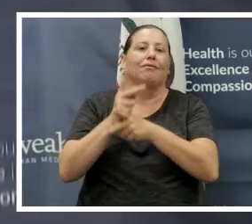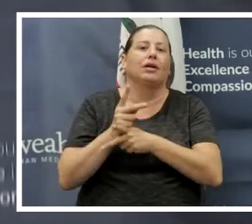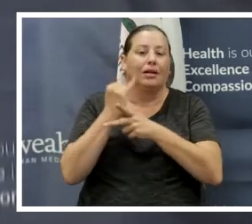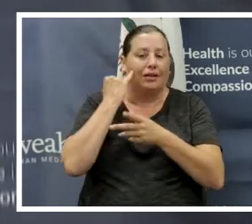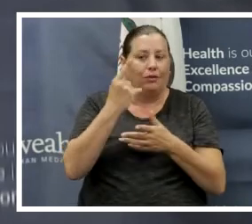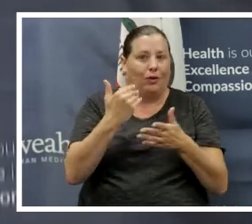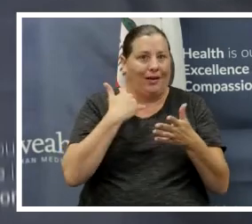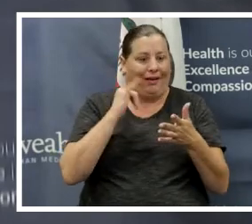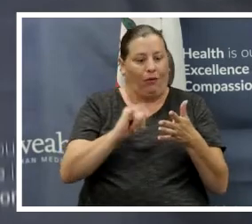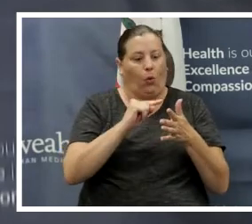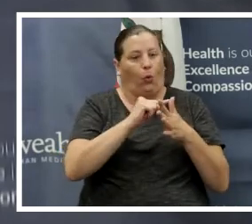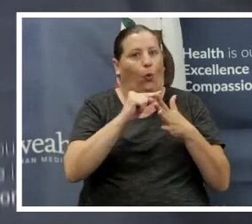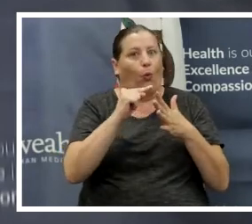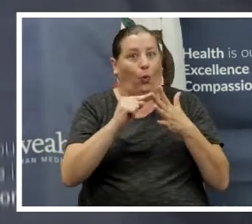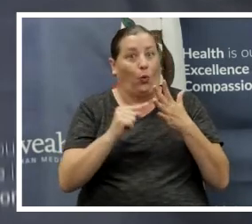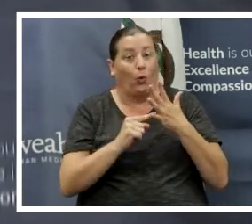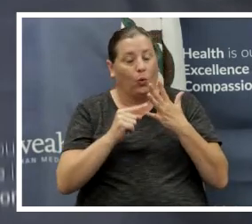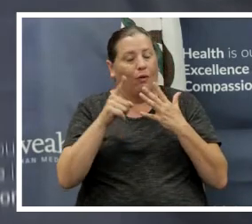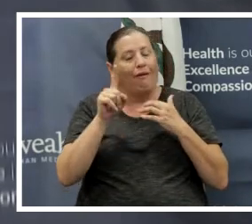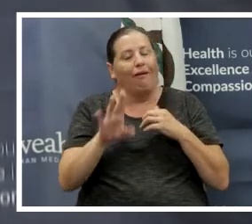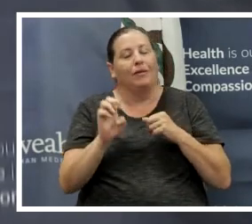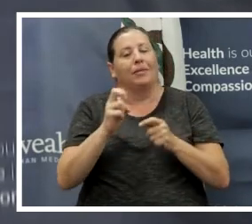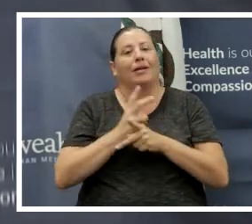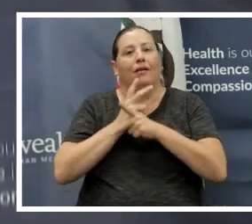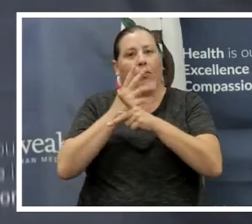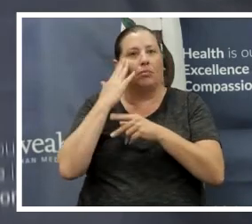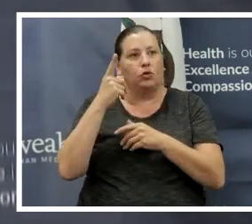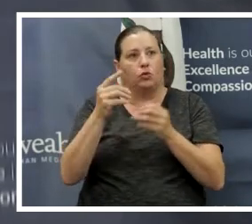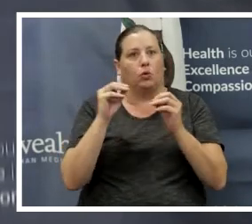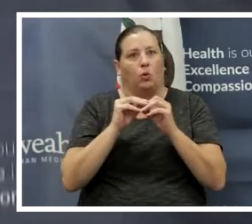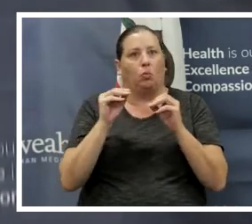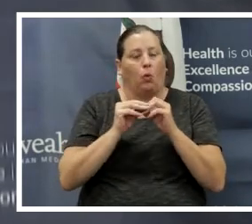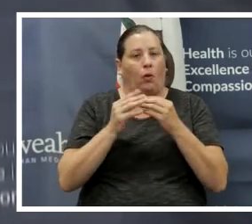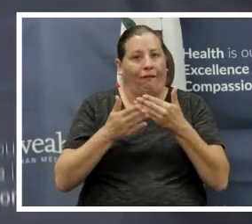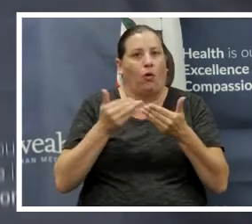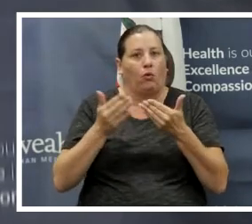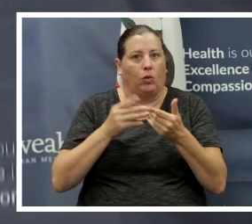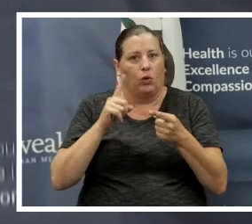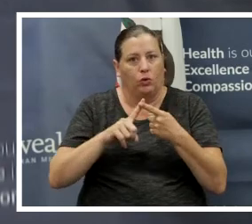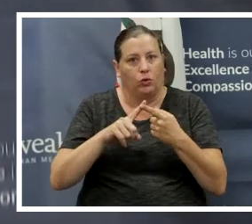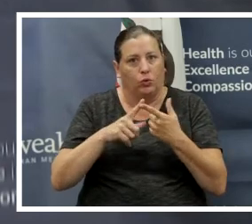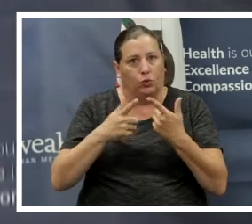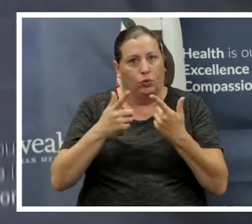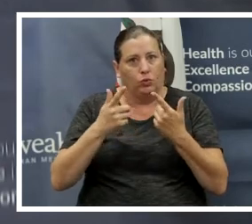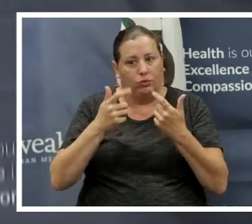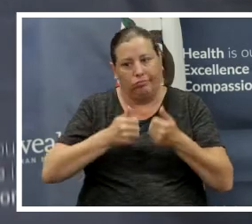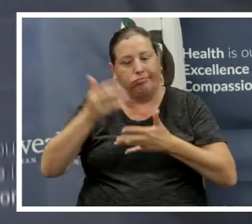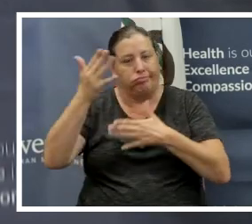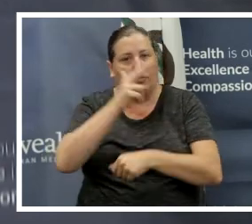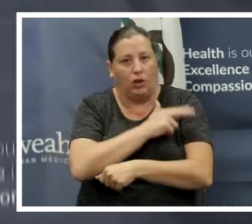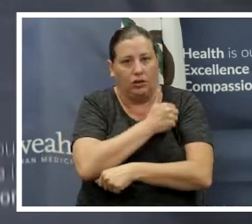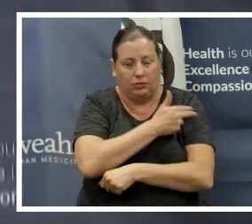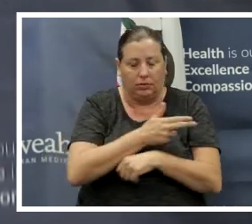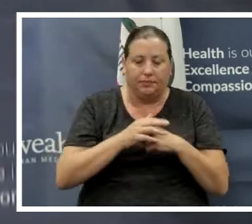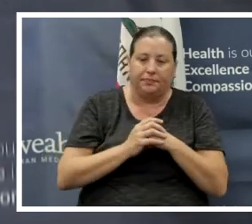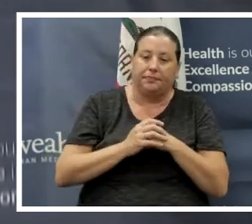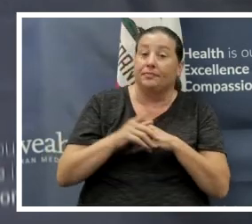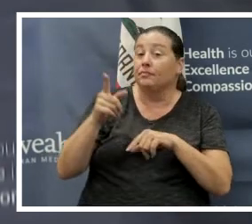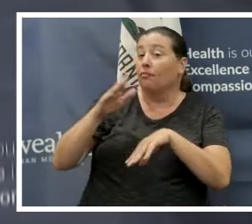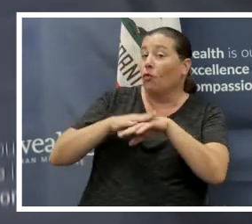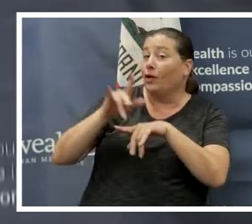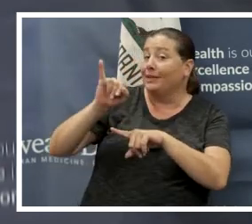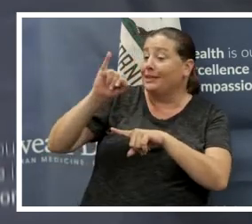they're more vulnerable to hospitalization and to potential death. Okay, so on Instagram, on that same